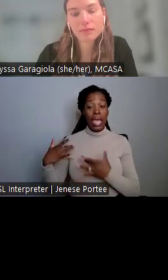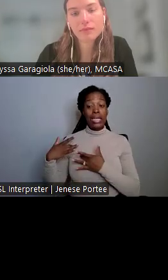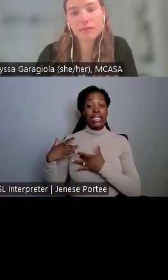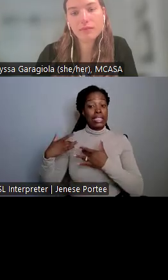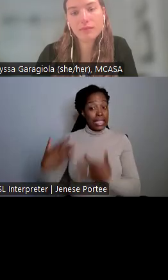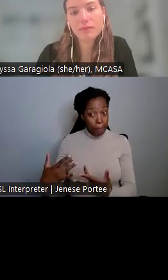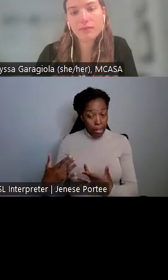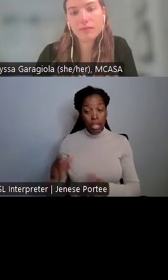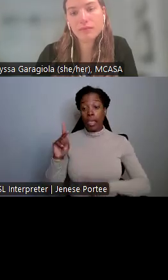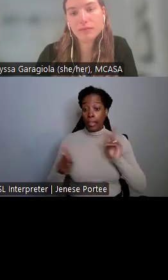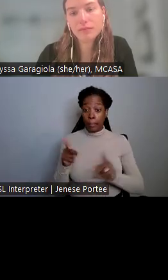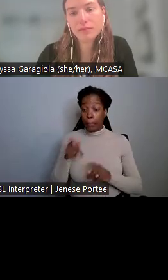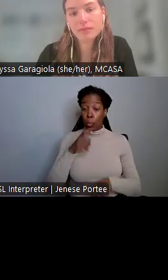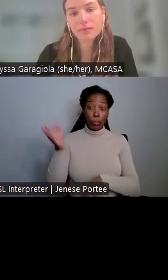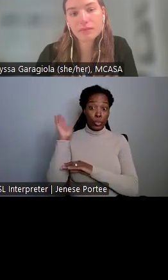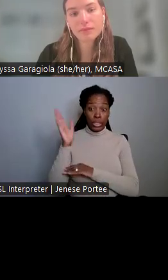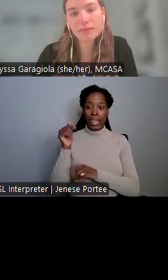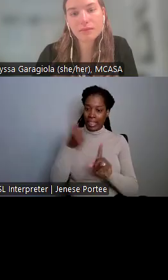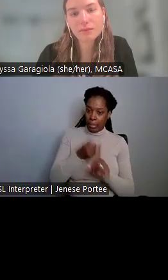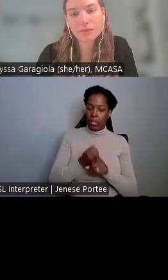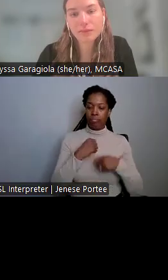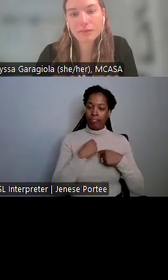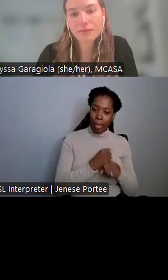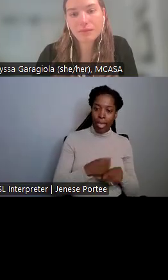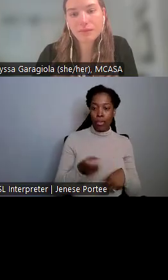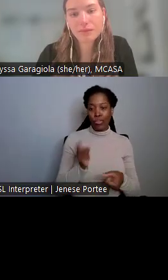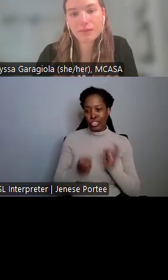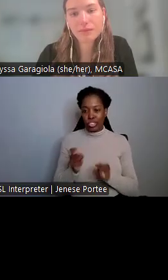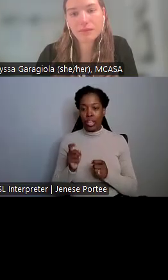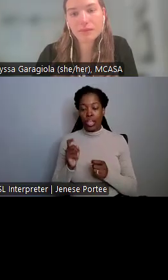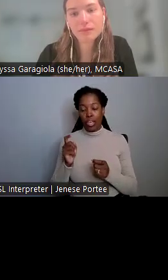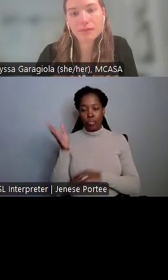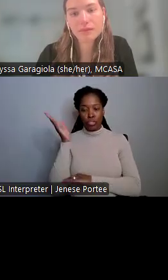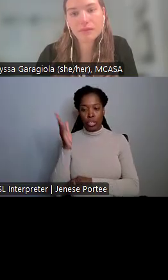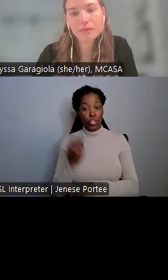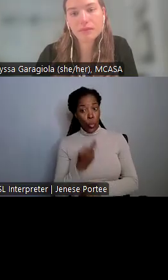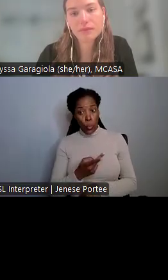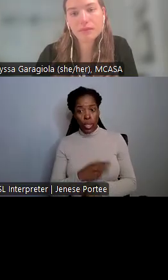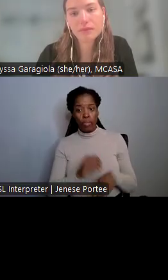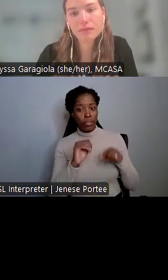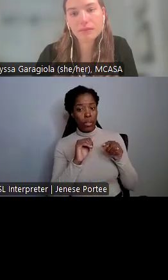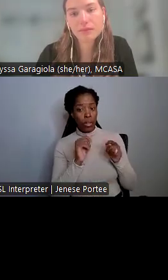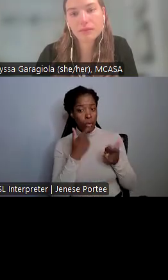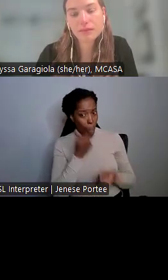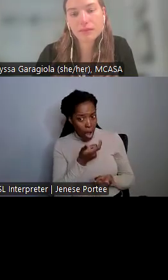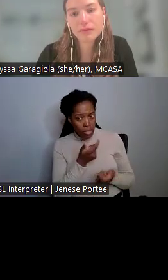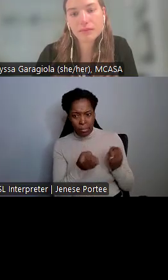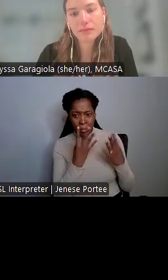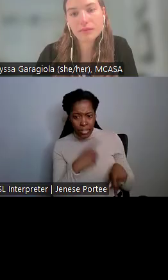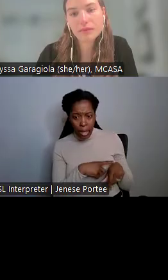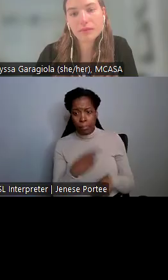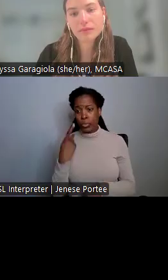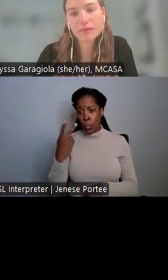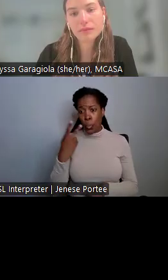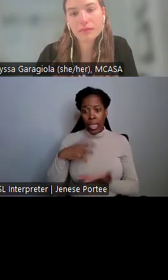created or edited the presentation. So Alyssa and I did go through and learn it. We've seen it multiple times, but I do want to acknowledge the